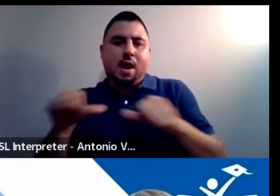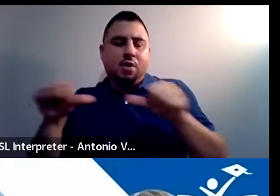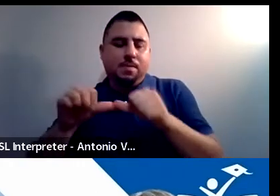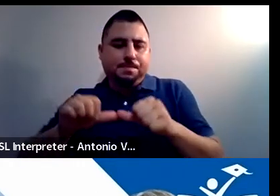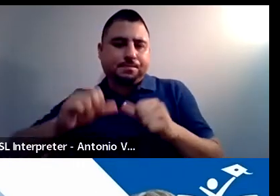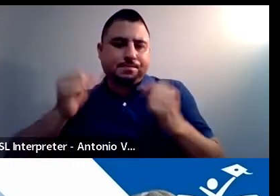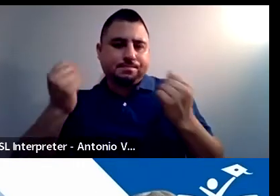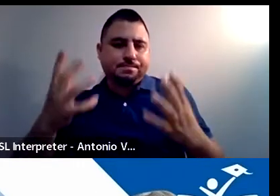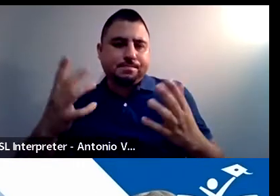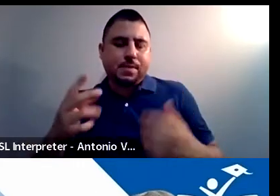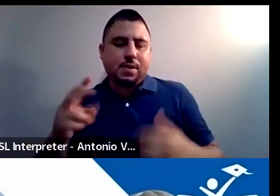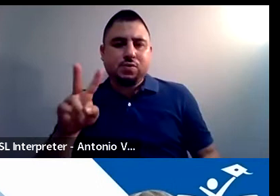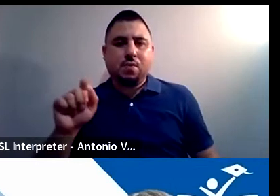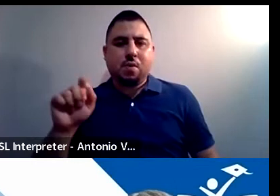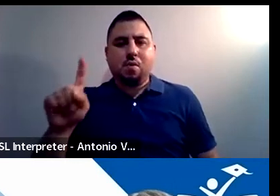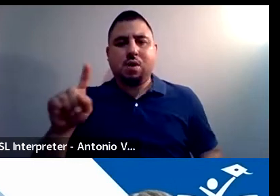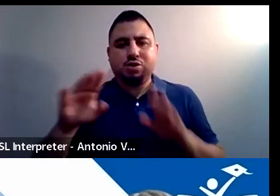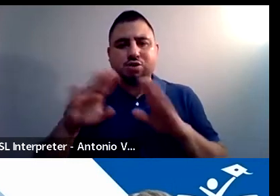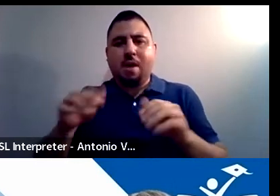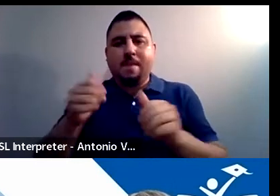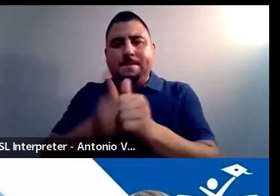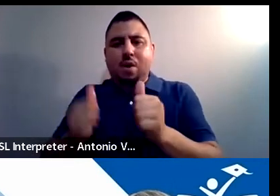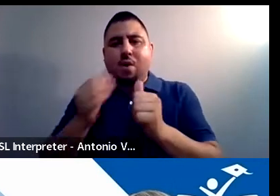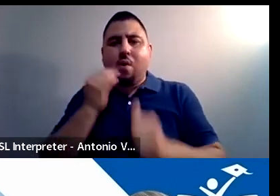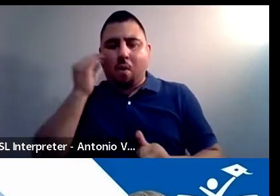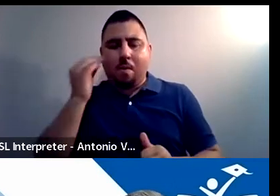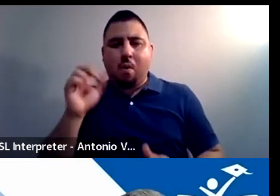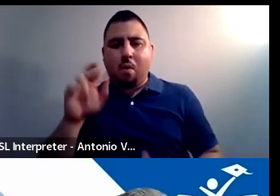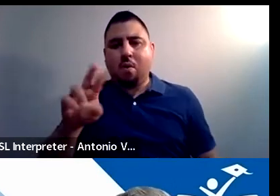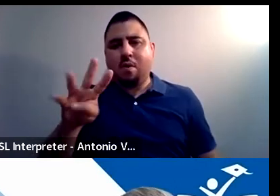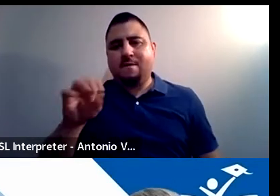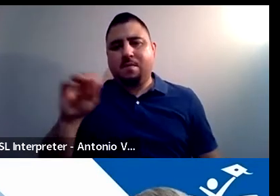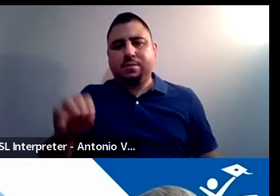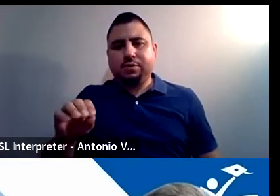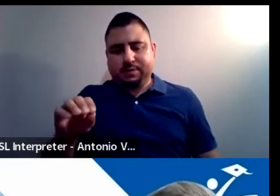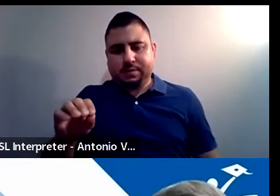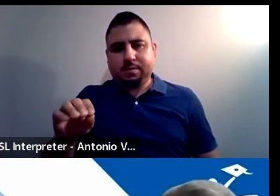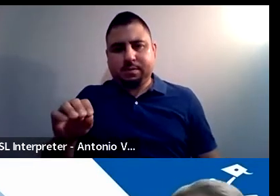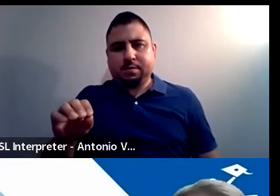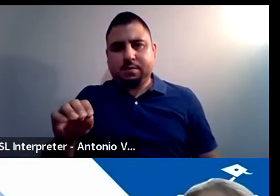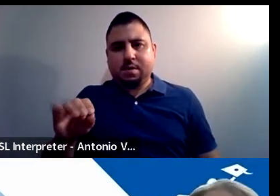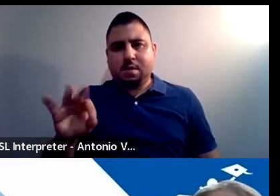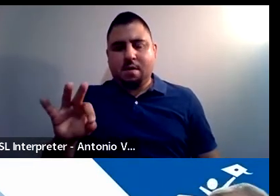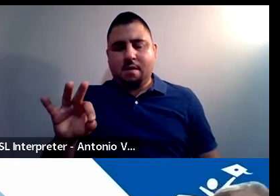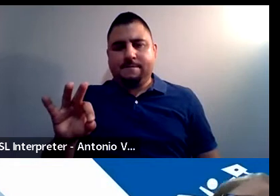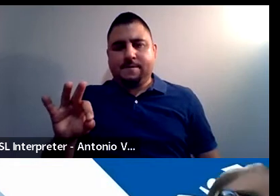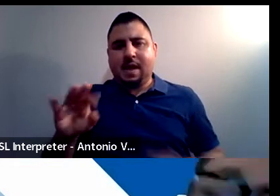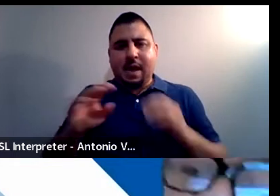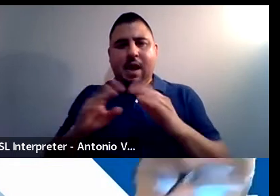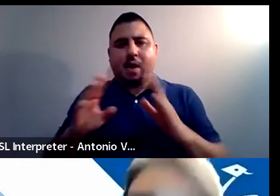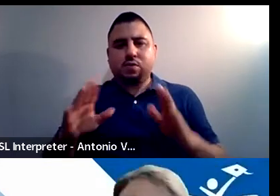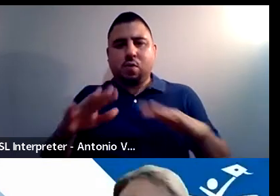of 2.1 child per home, or 40% of